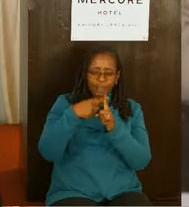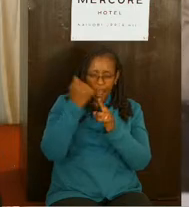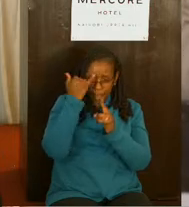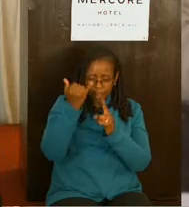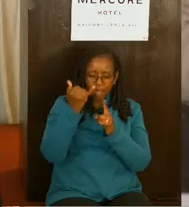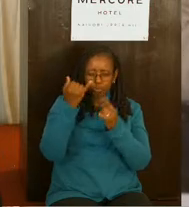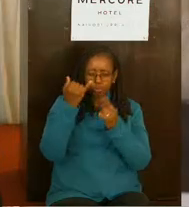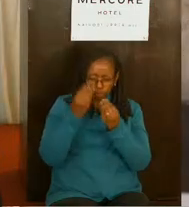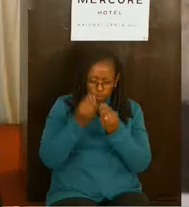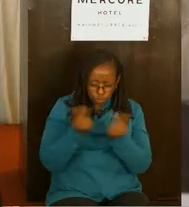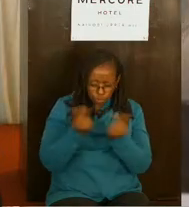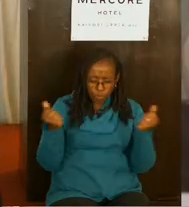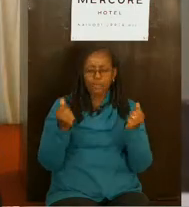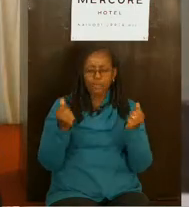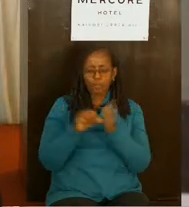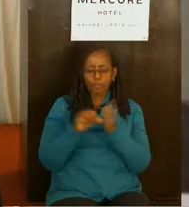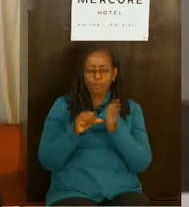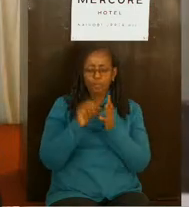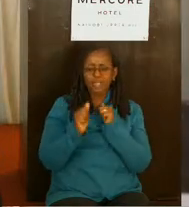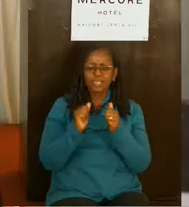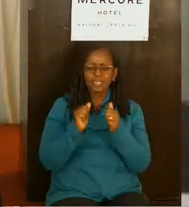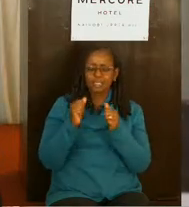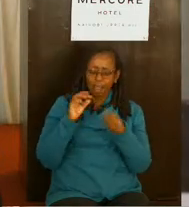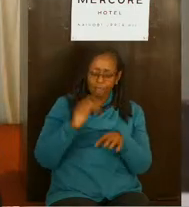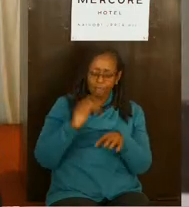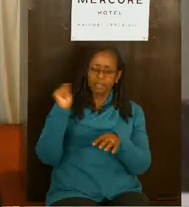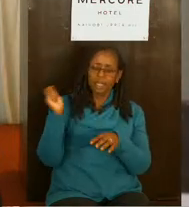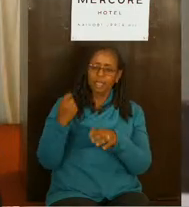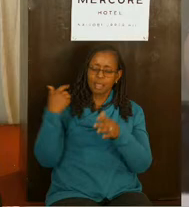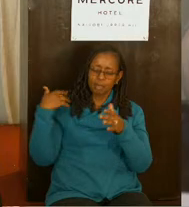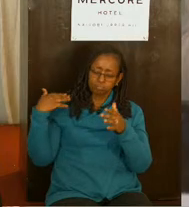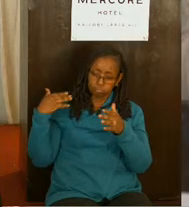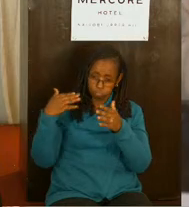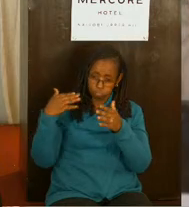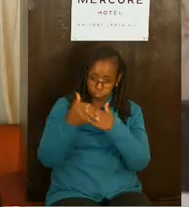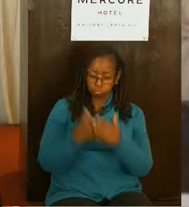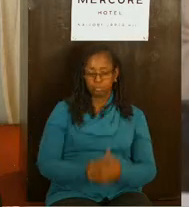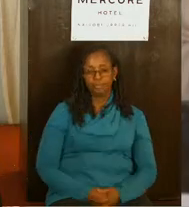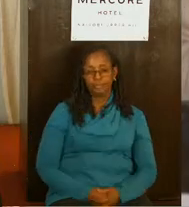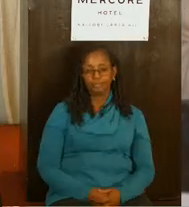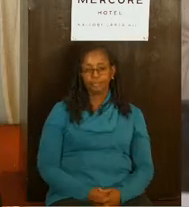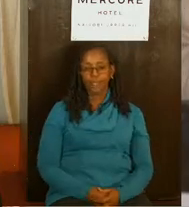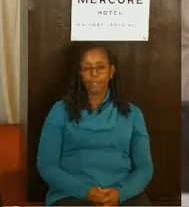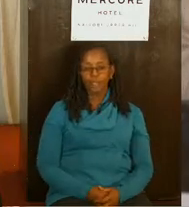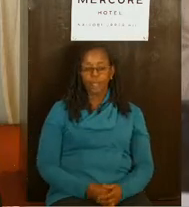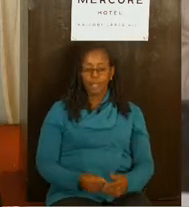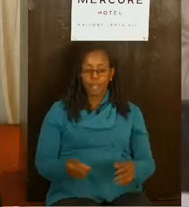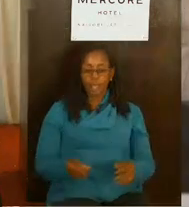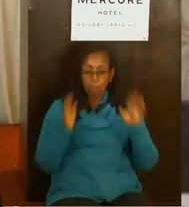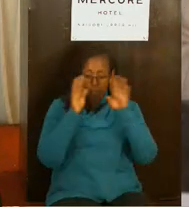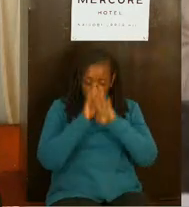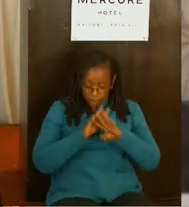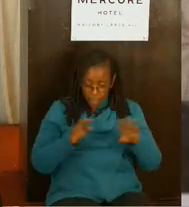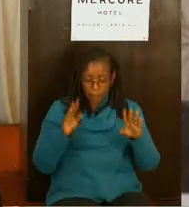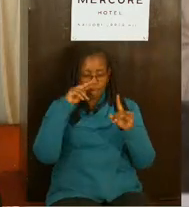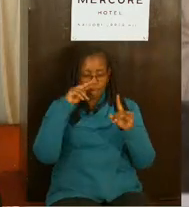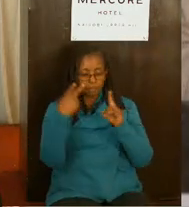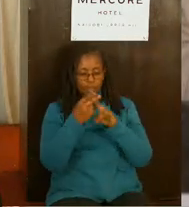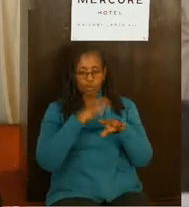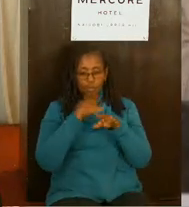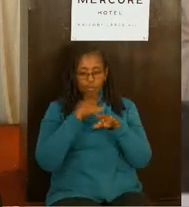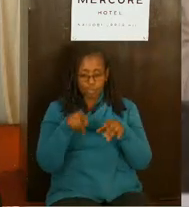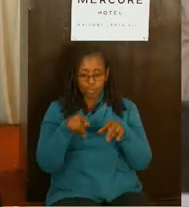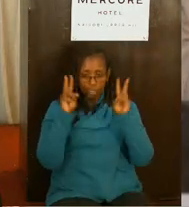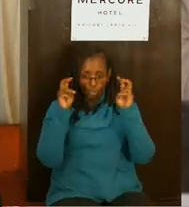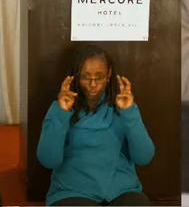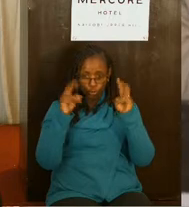hailing this great country of ours just to give a little bit of Islamic perspective on on the subject